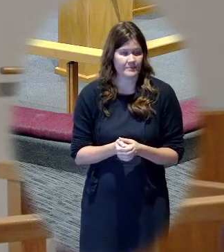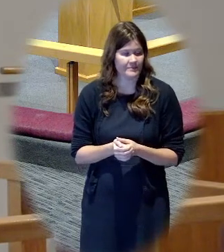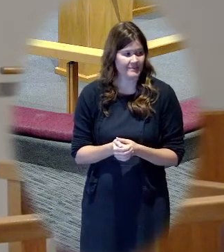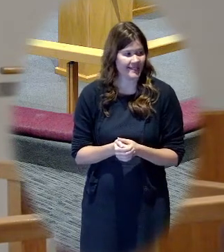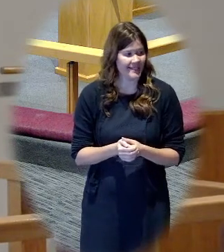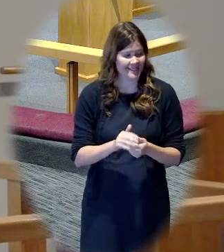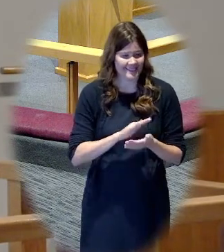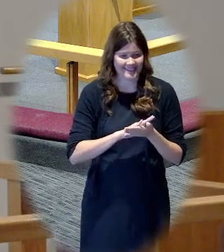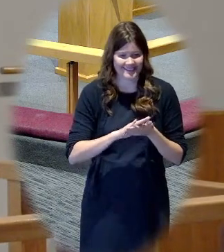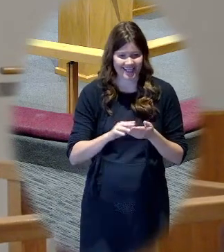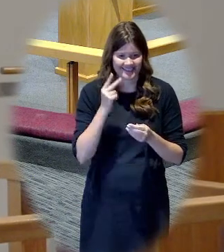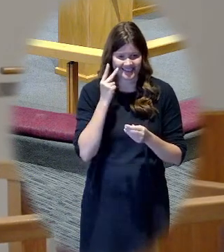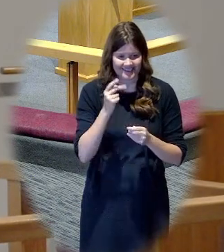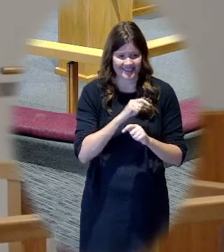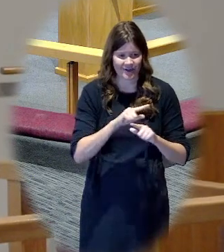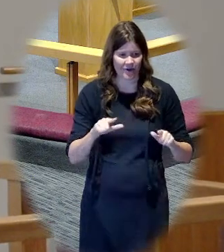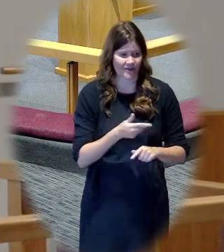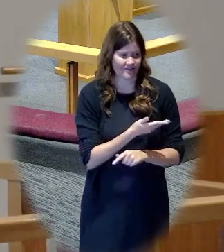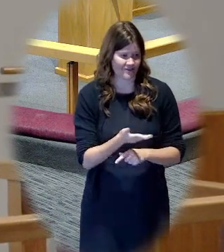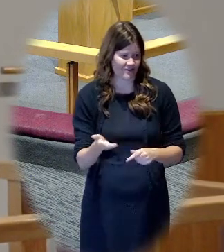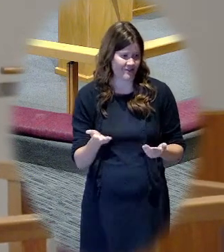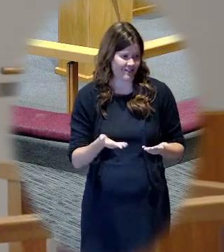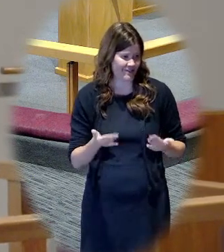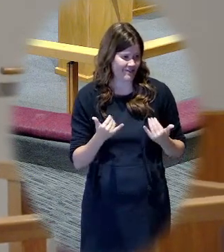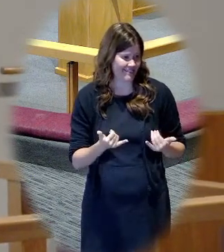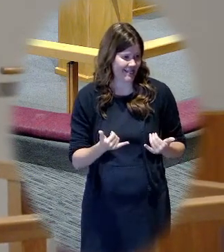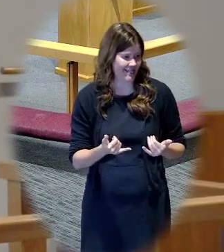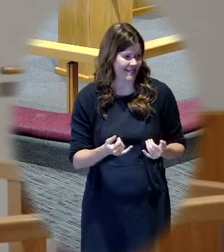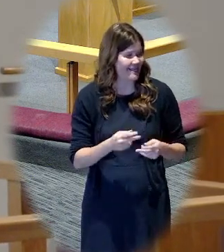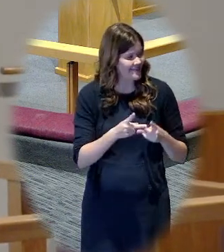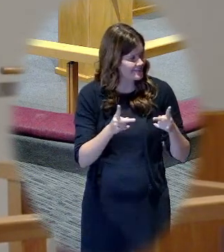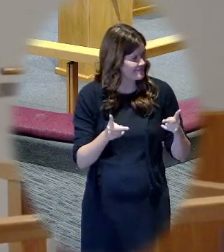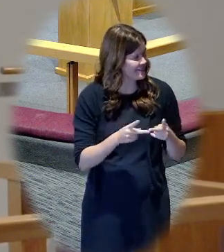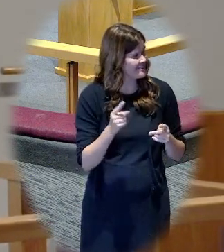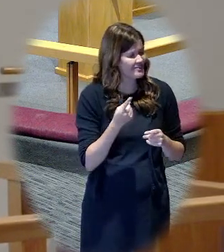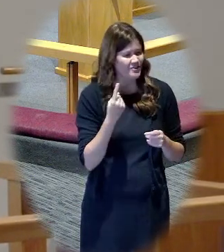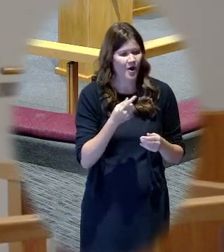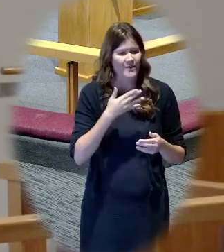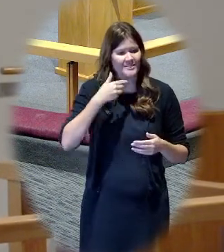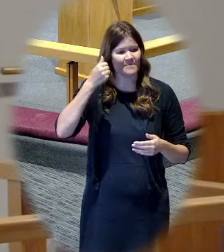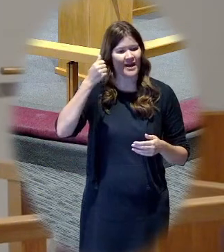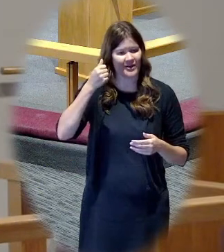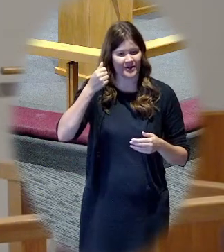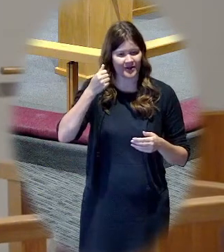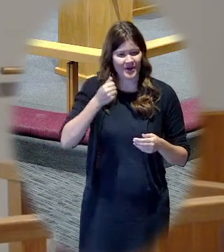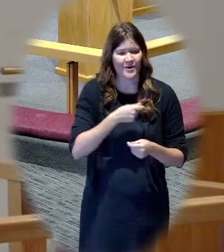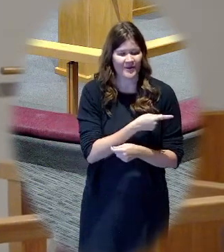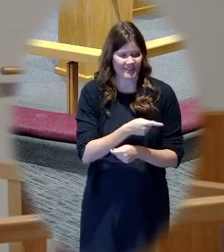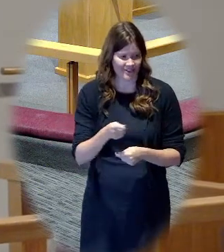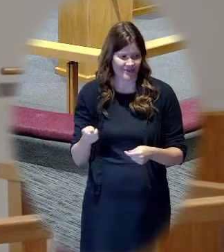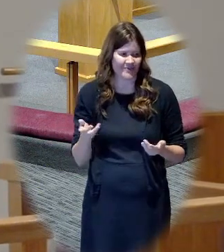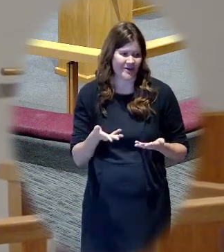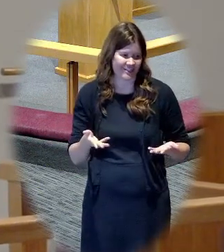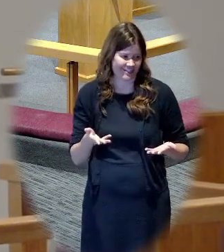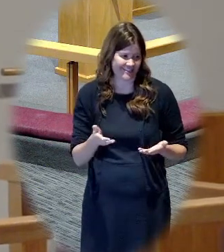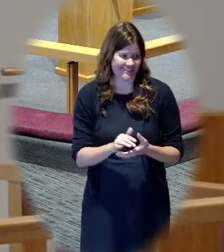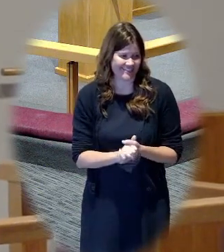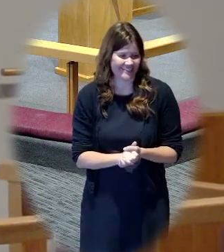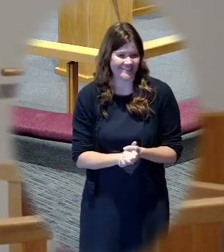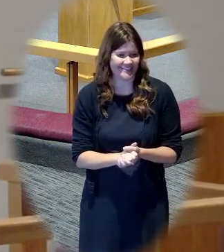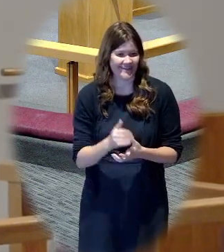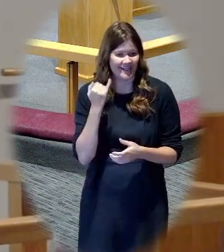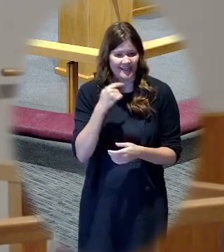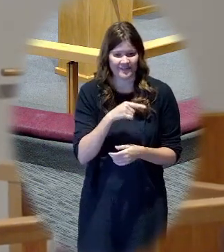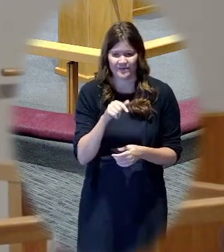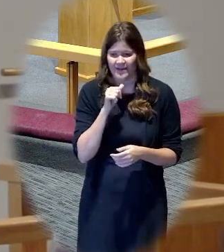It's good to see you. This place is always better when you're here, and so I'm glad you're here. If you haven't